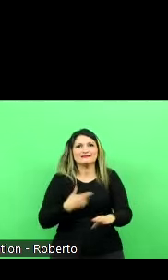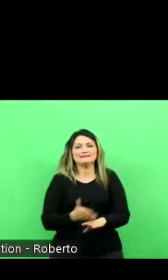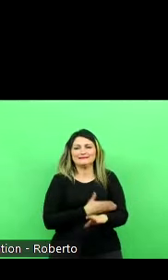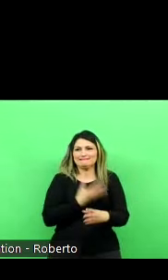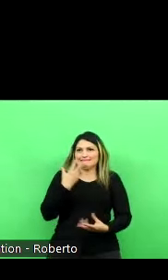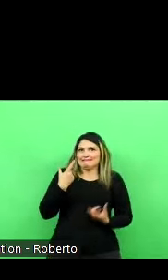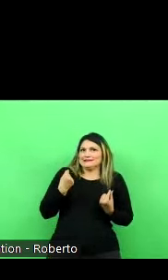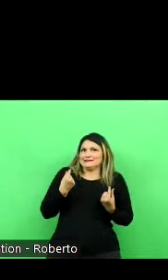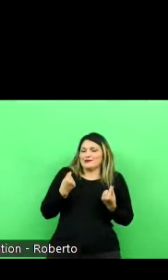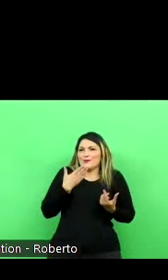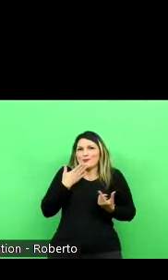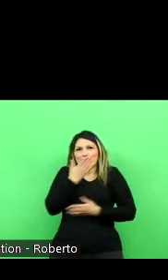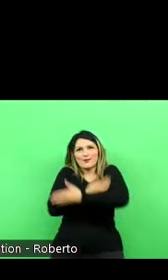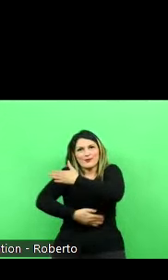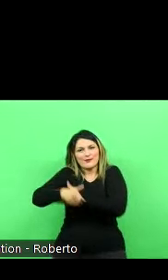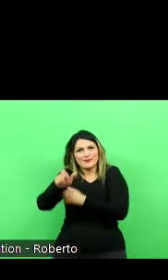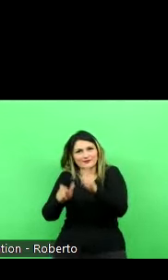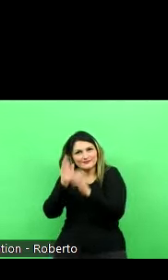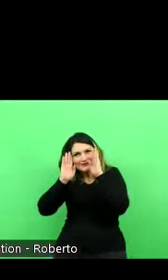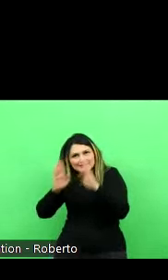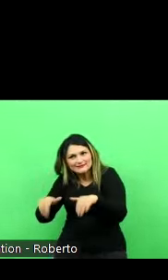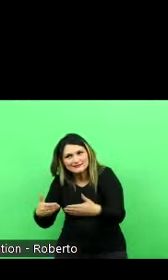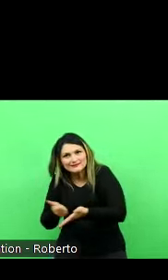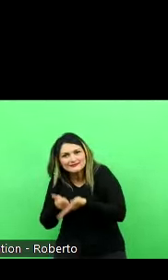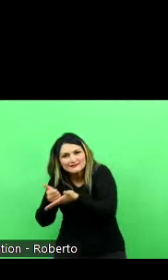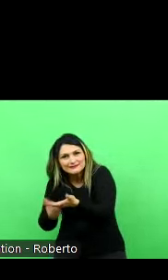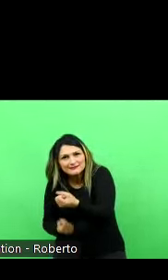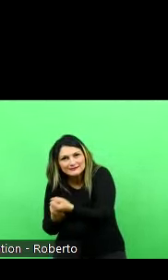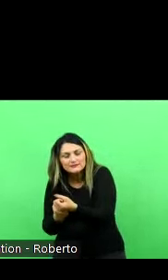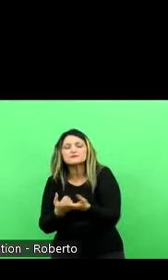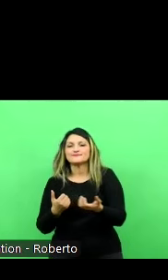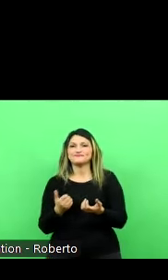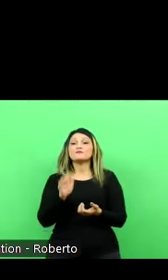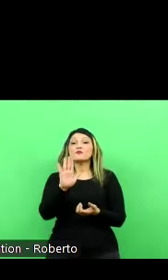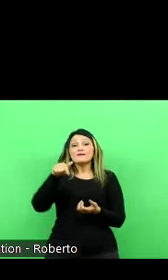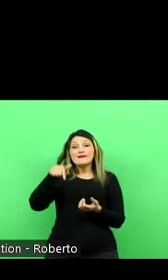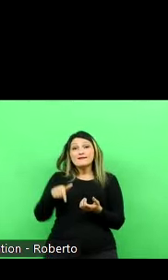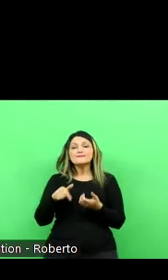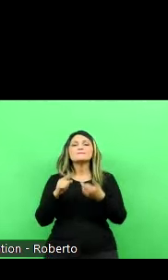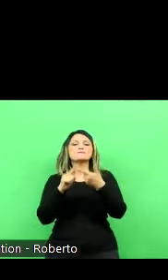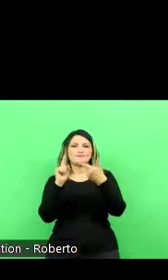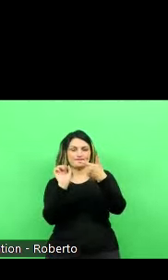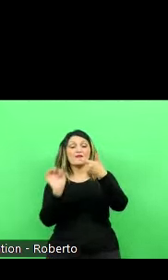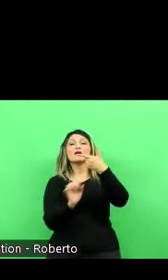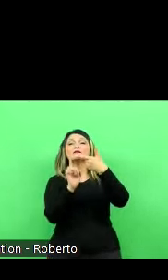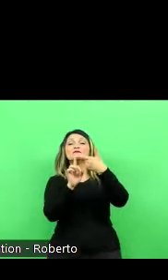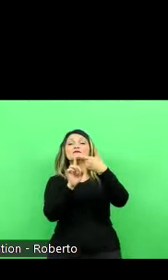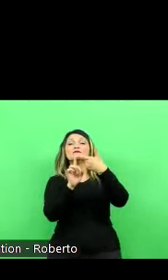Operationally, we have implemented some very concrete activities in order to strengthen community